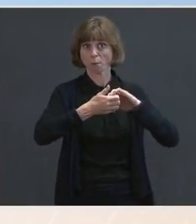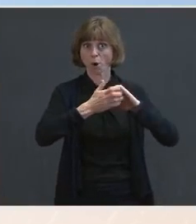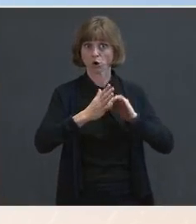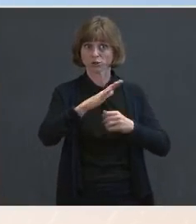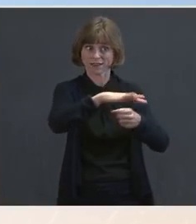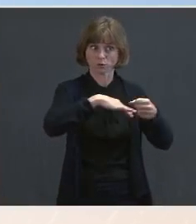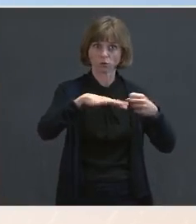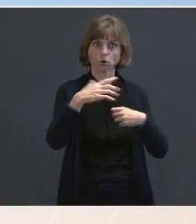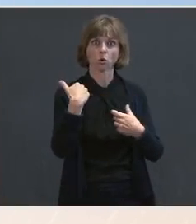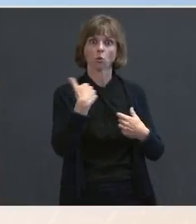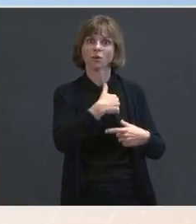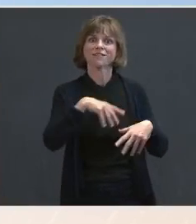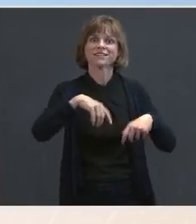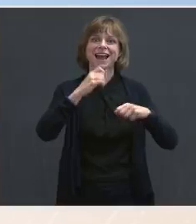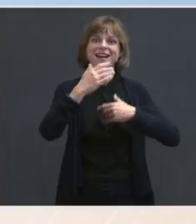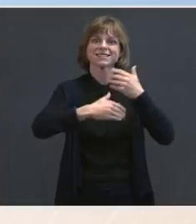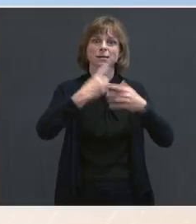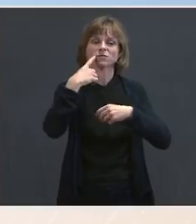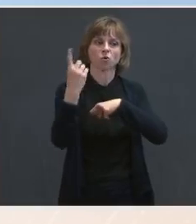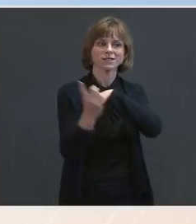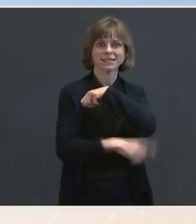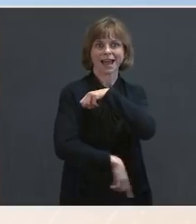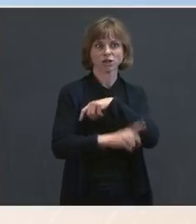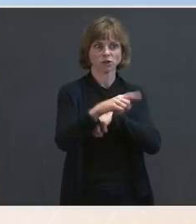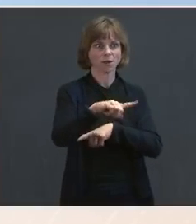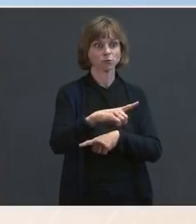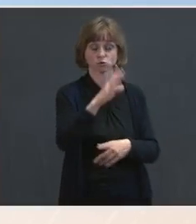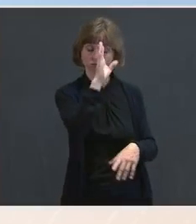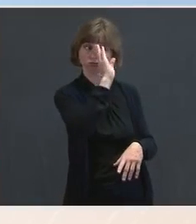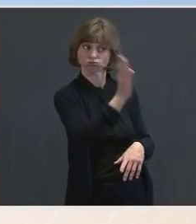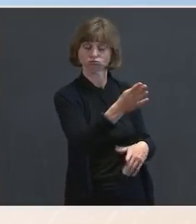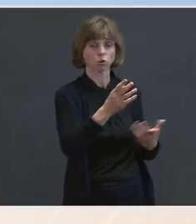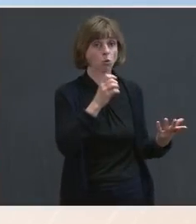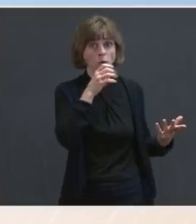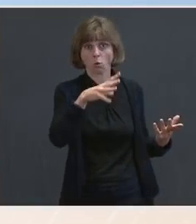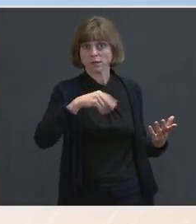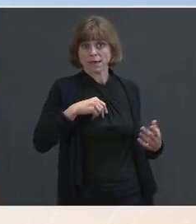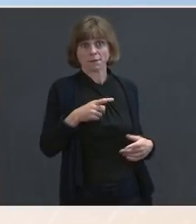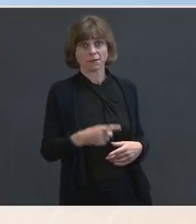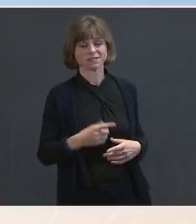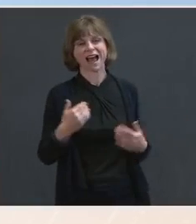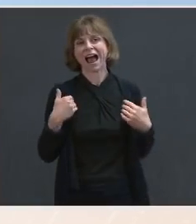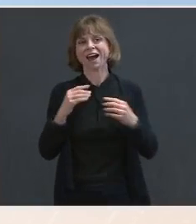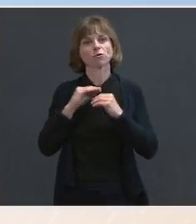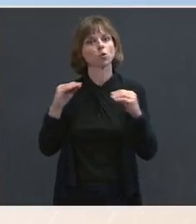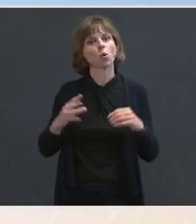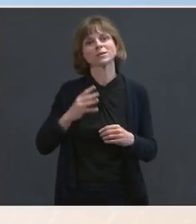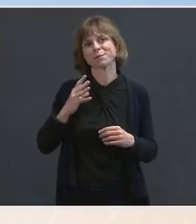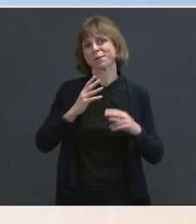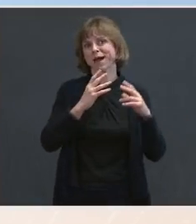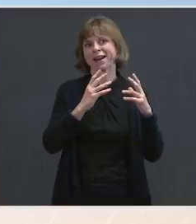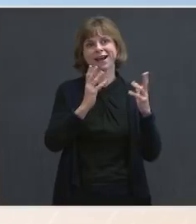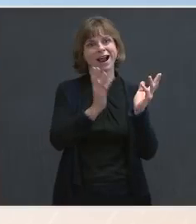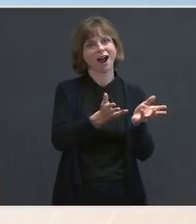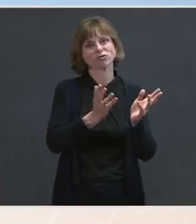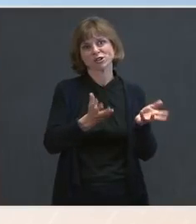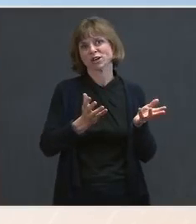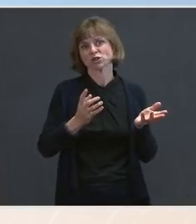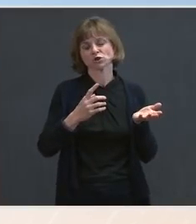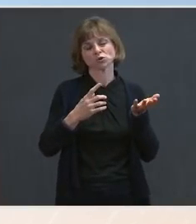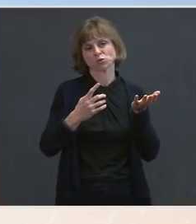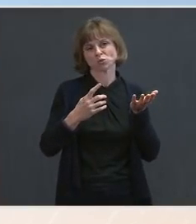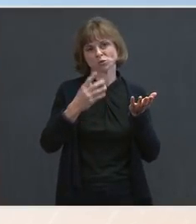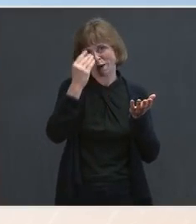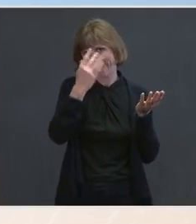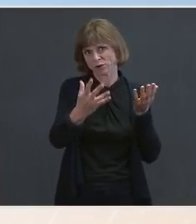know, to send a clear message that it's unacceptable. I don't have any diplomatic conversations to update you on. Those would likely happen through the State